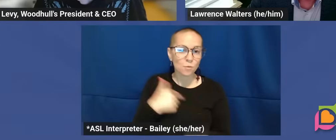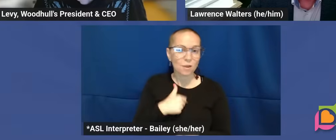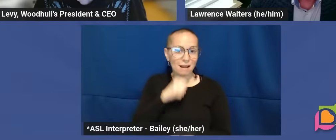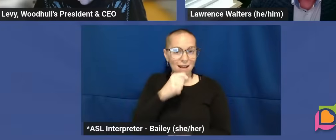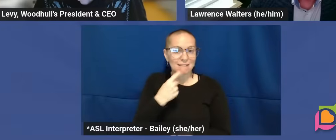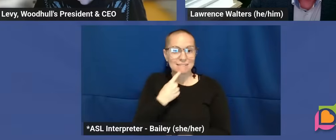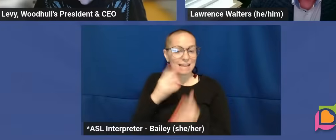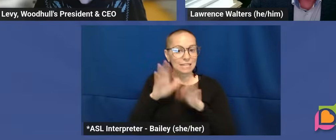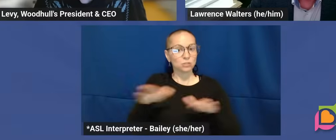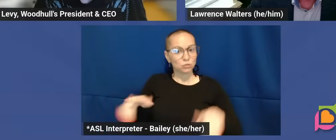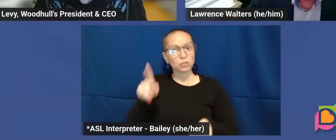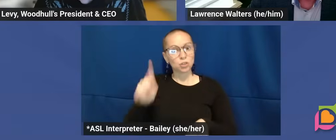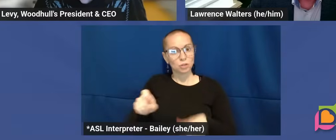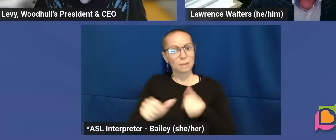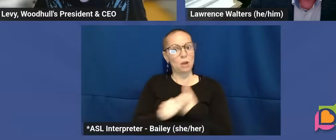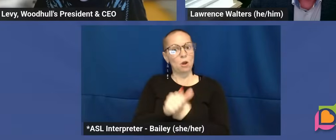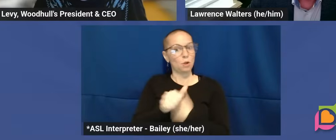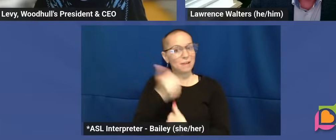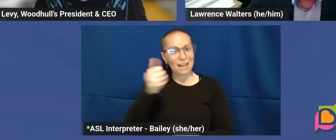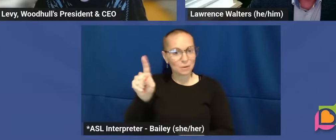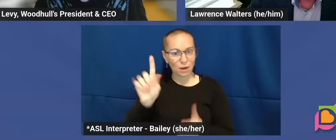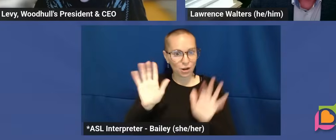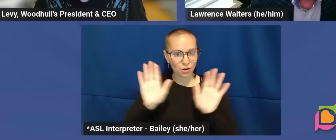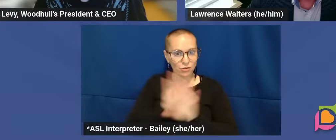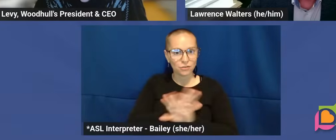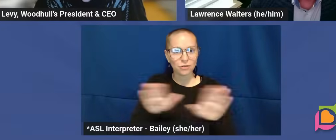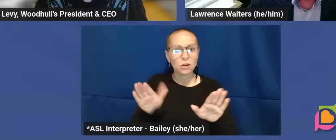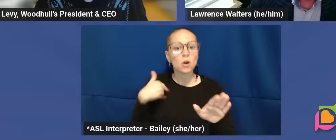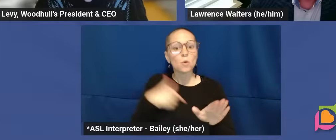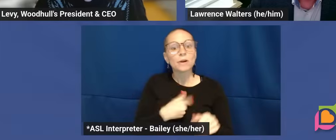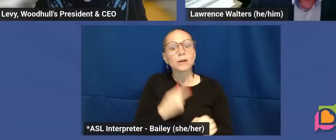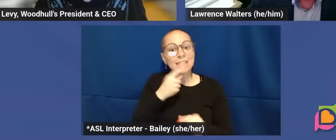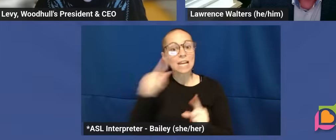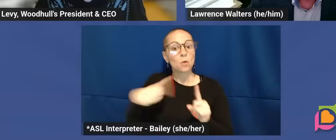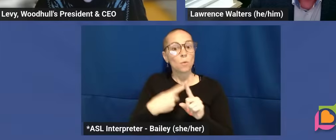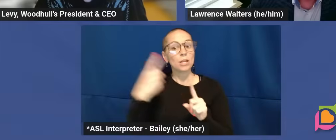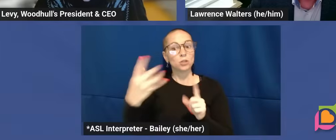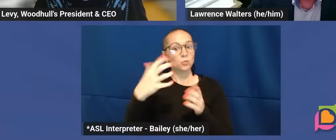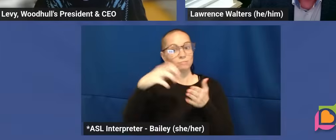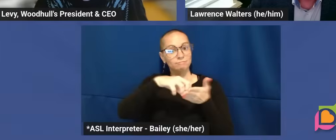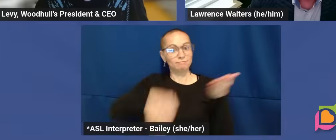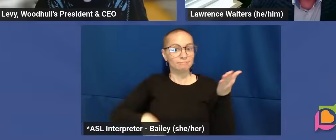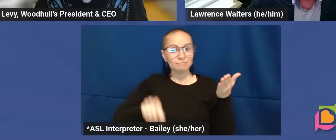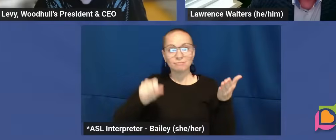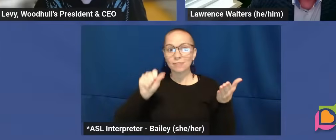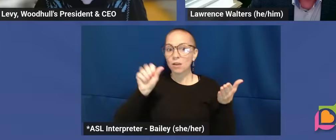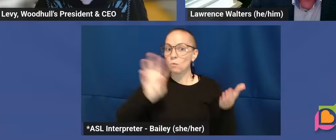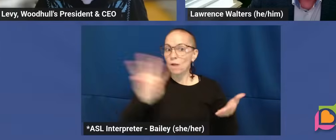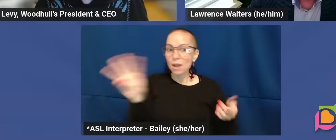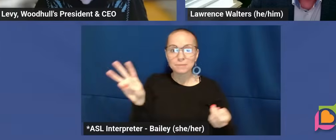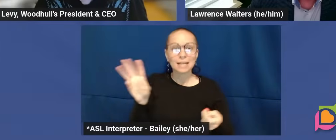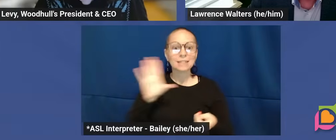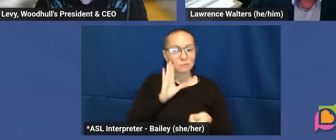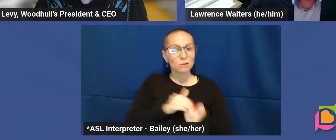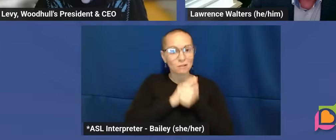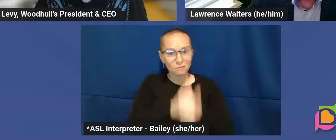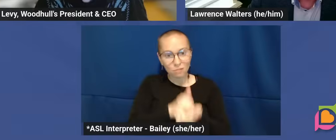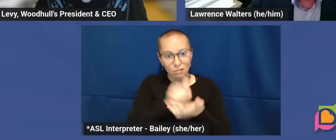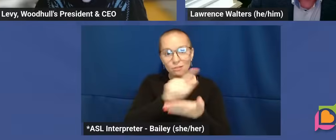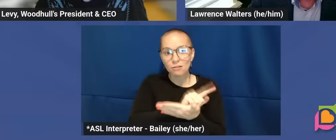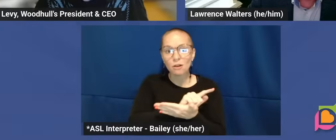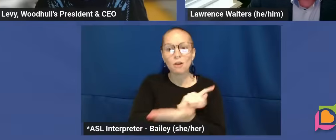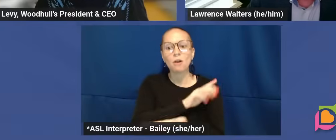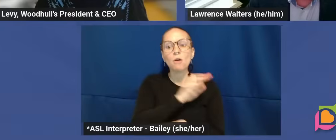saying children should be harmed anywhere. We're saying when you take away the sites that do follow the law